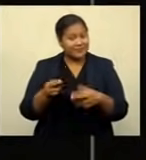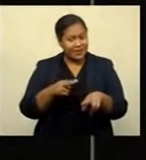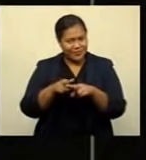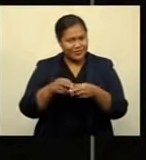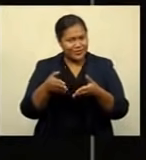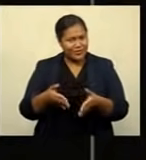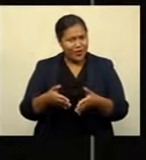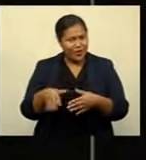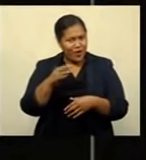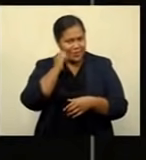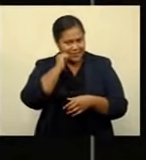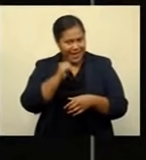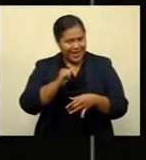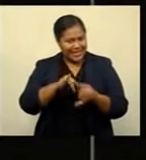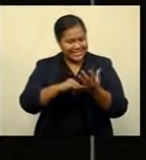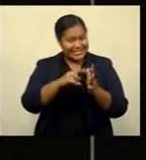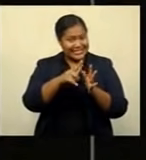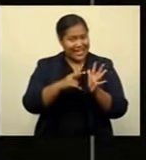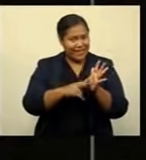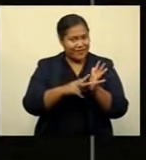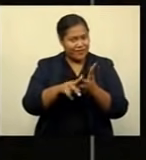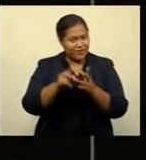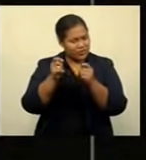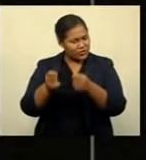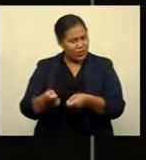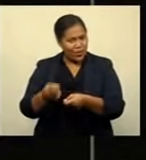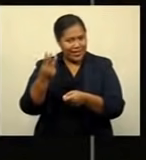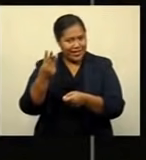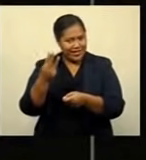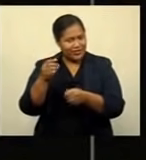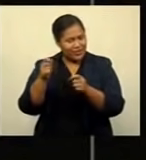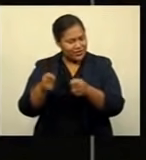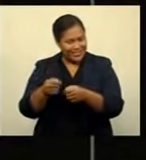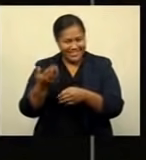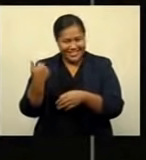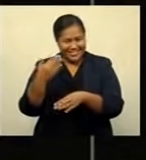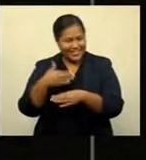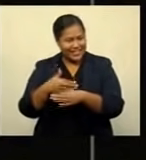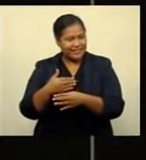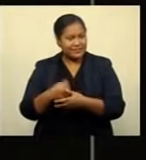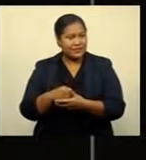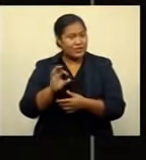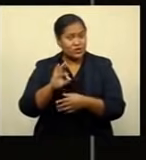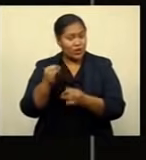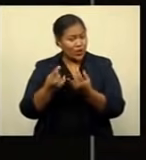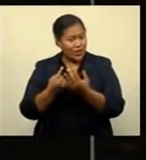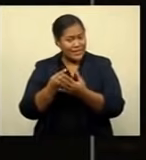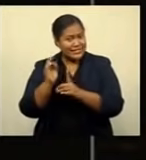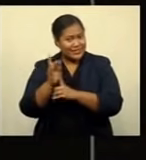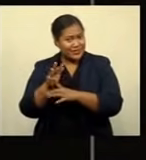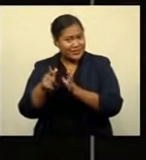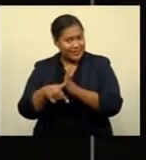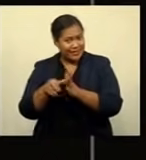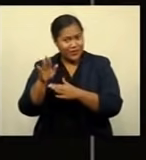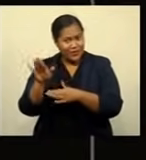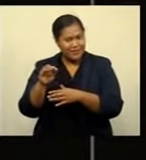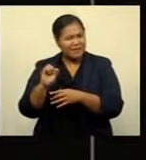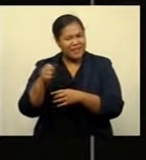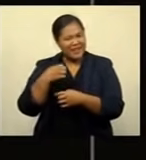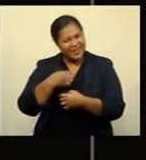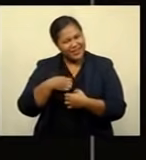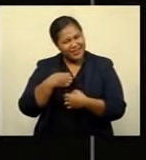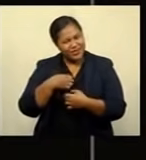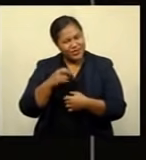Black swinger Sevuloni Rees scored 3 first-half tries last night. It was not only a special moment for him, but an emotional one as